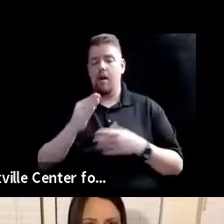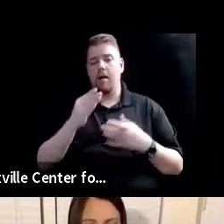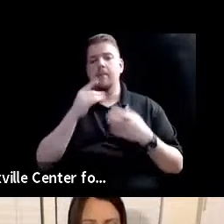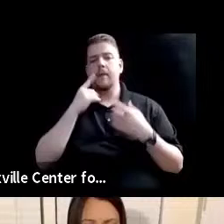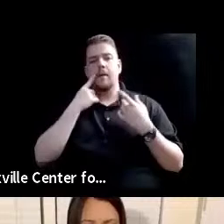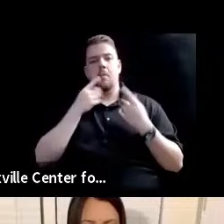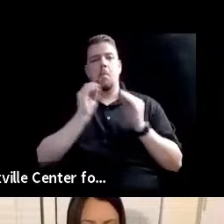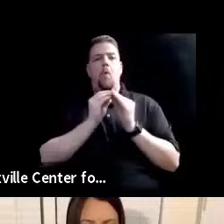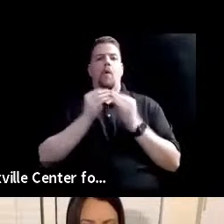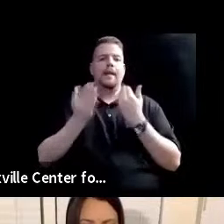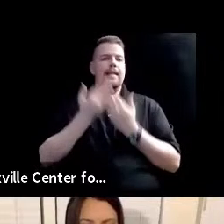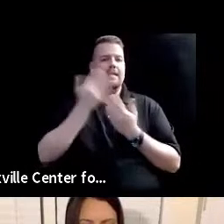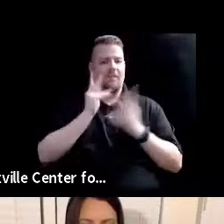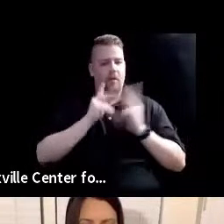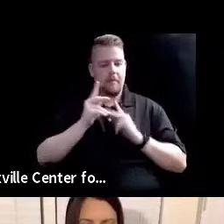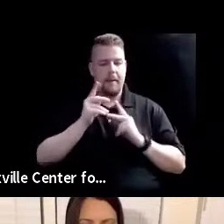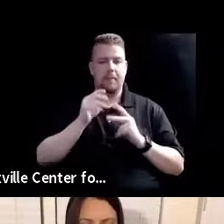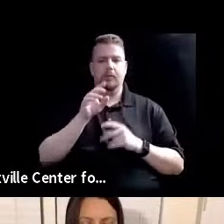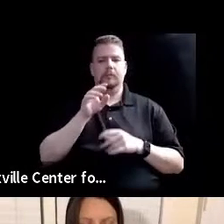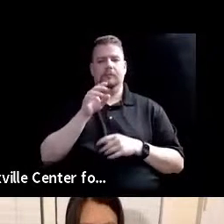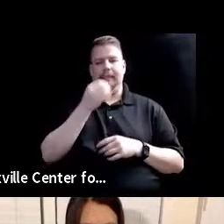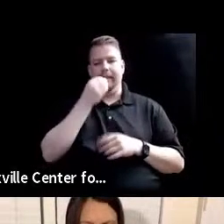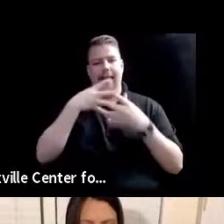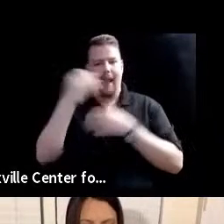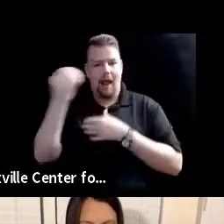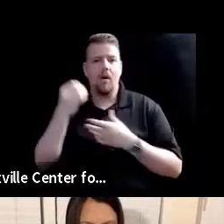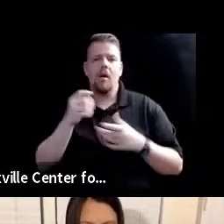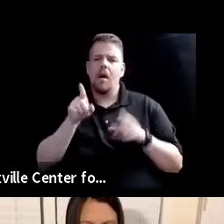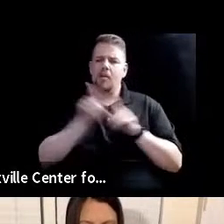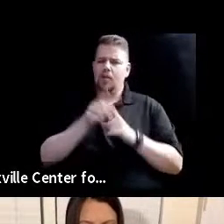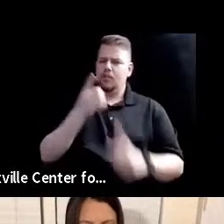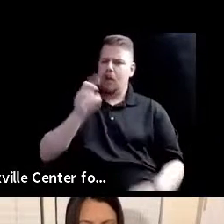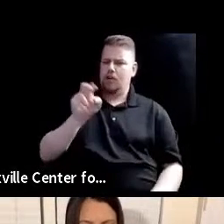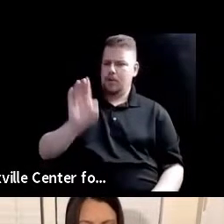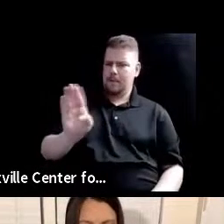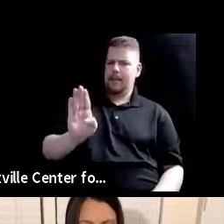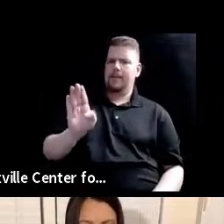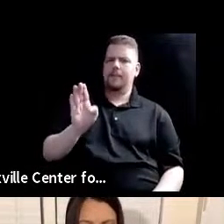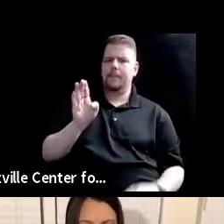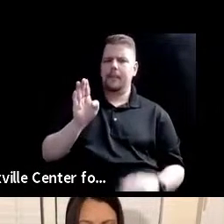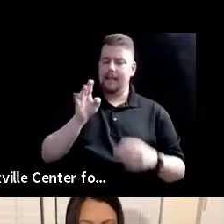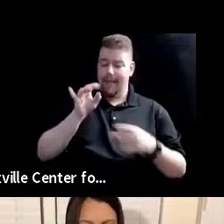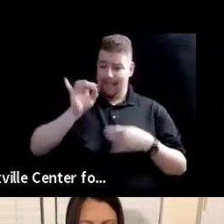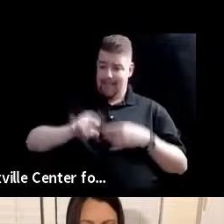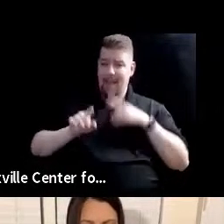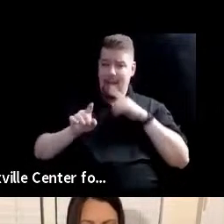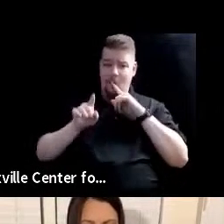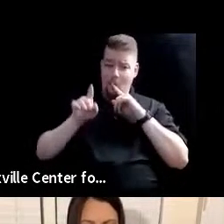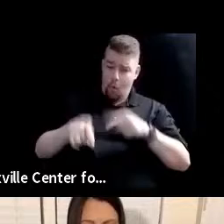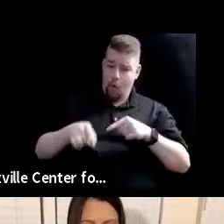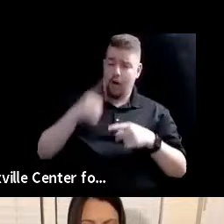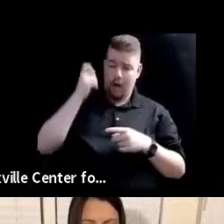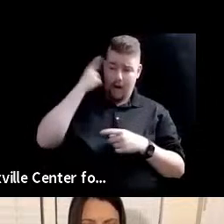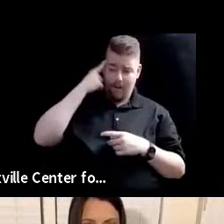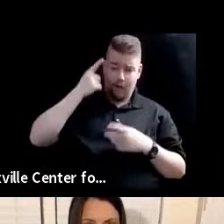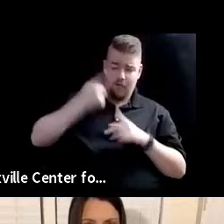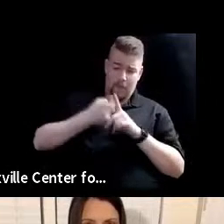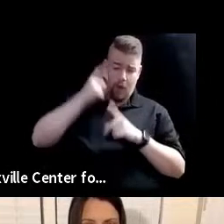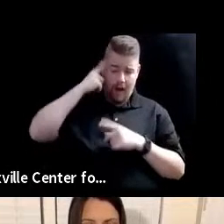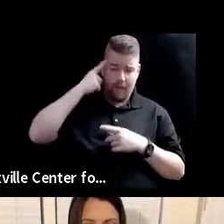it easier for people to dine out, as well as Dr. B, is the governor's order about